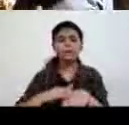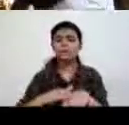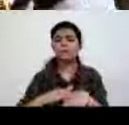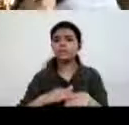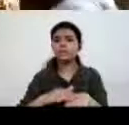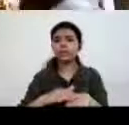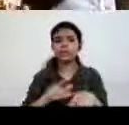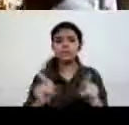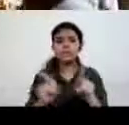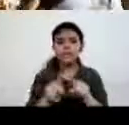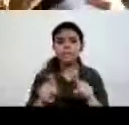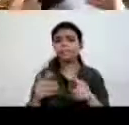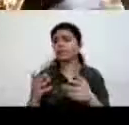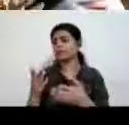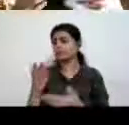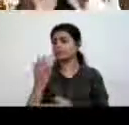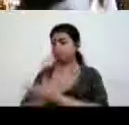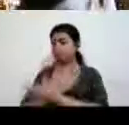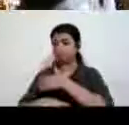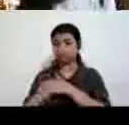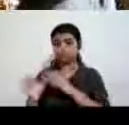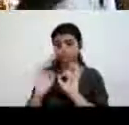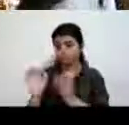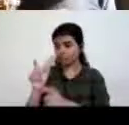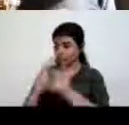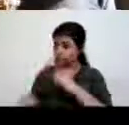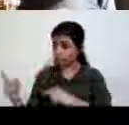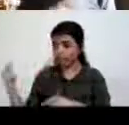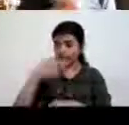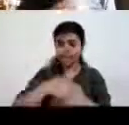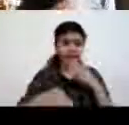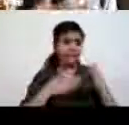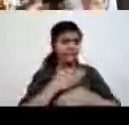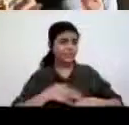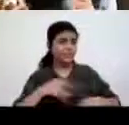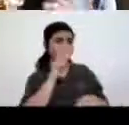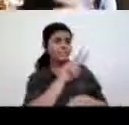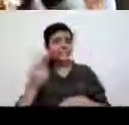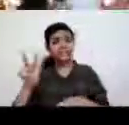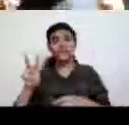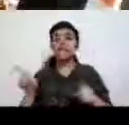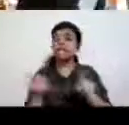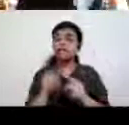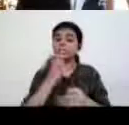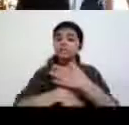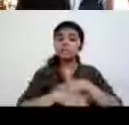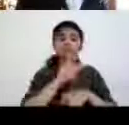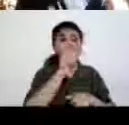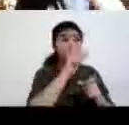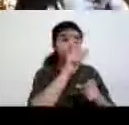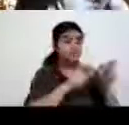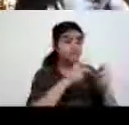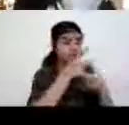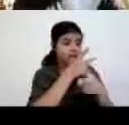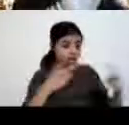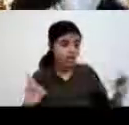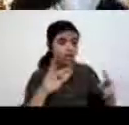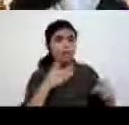equal experience while visiting this museum than people with average